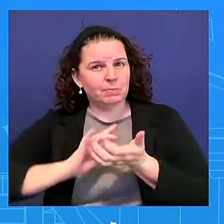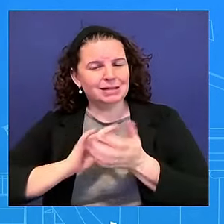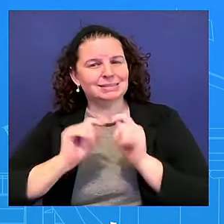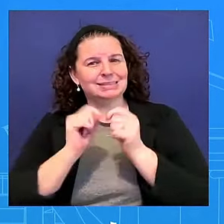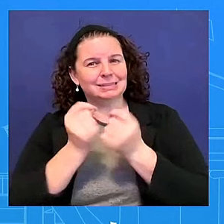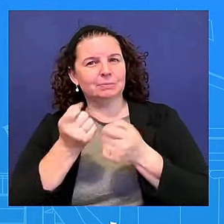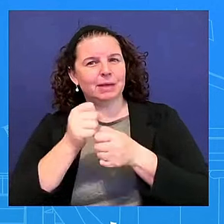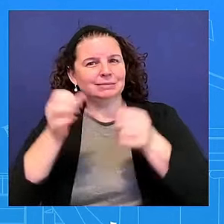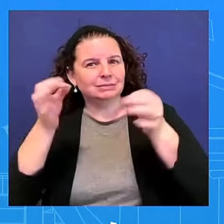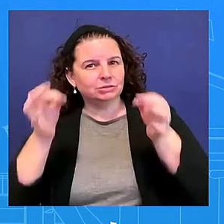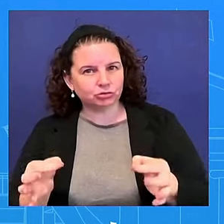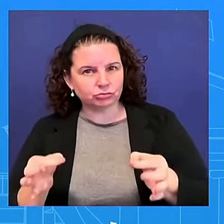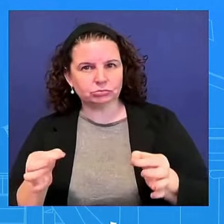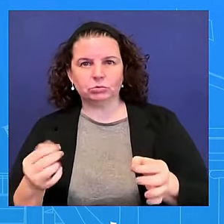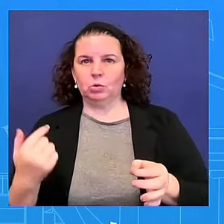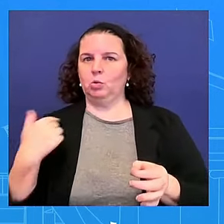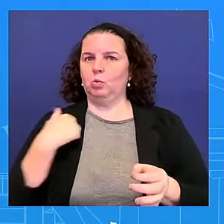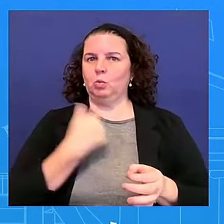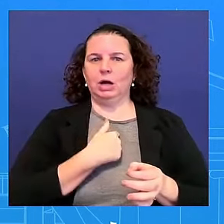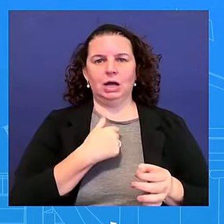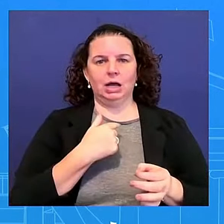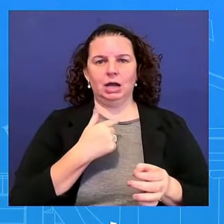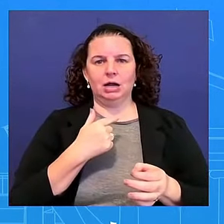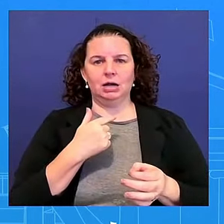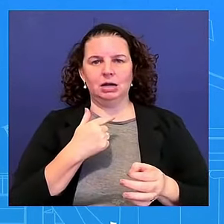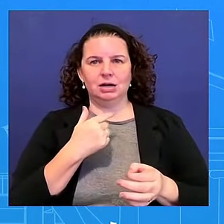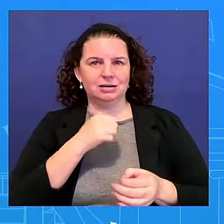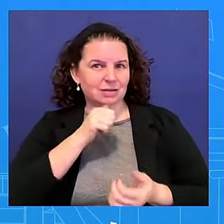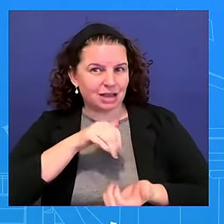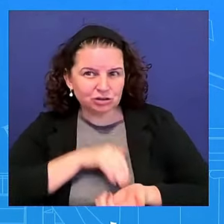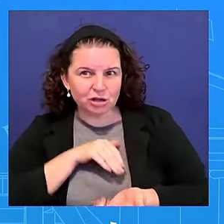not a doctor. It is the president's medical unit that makes